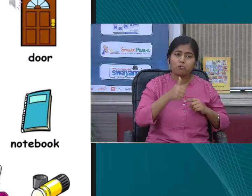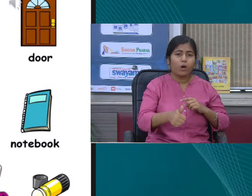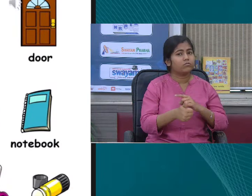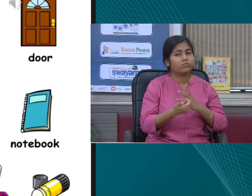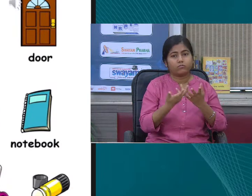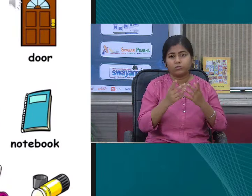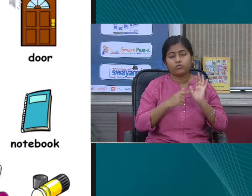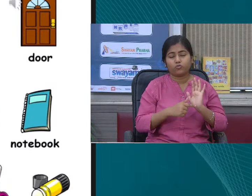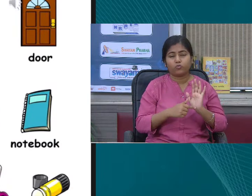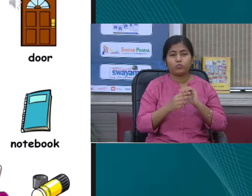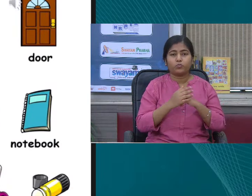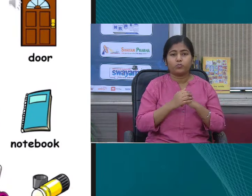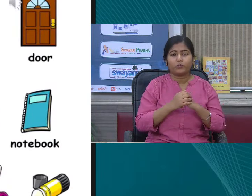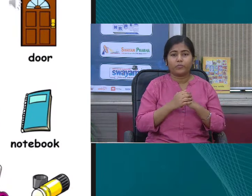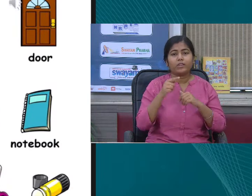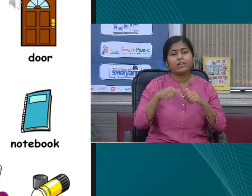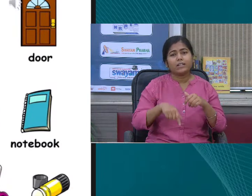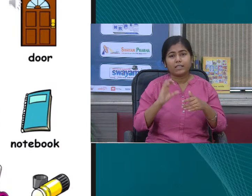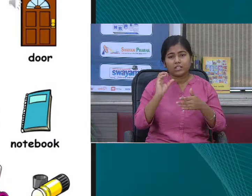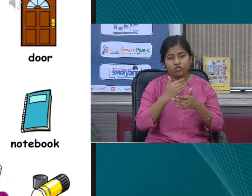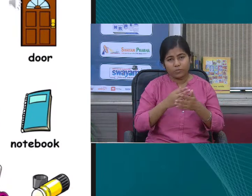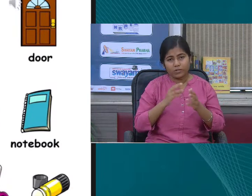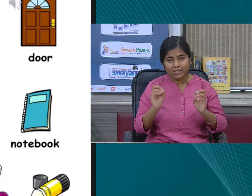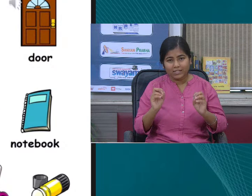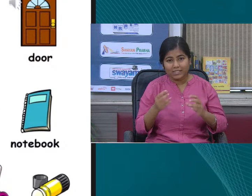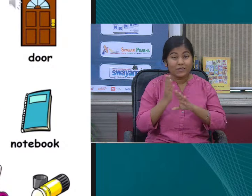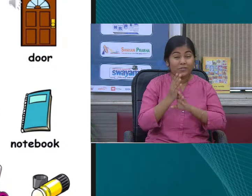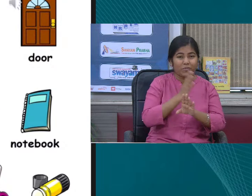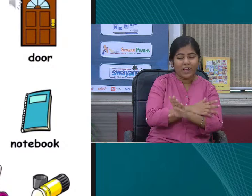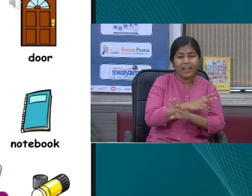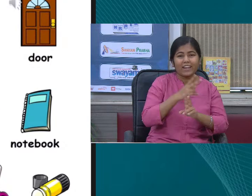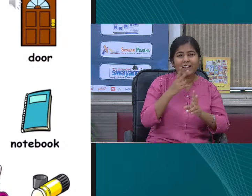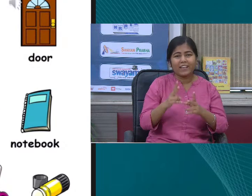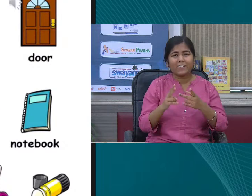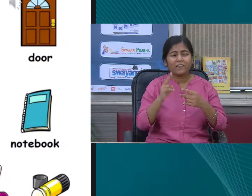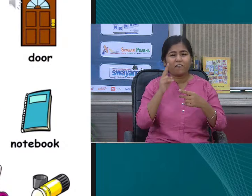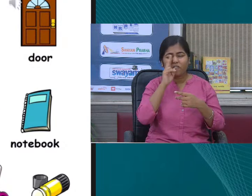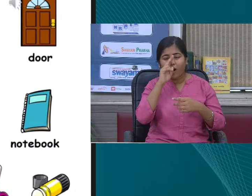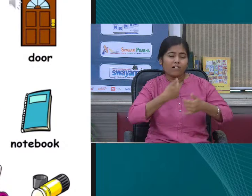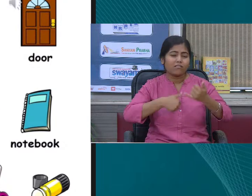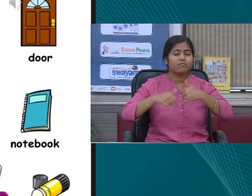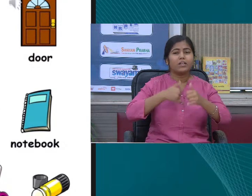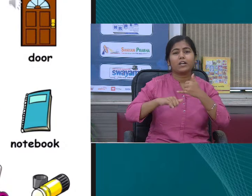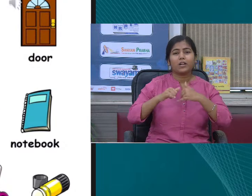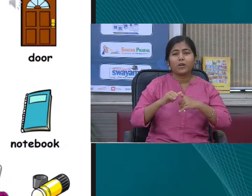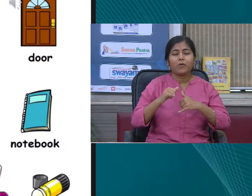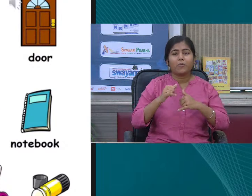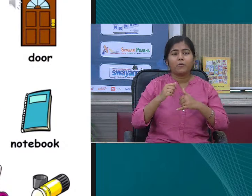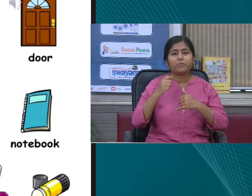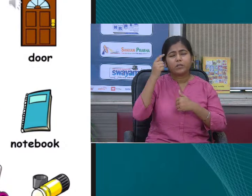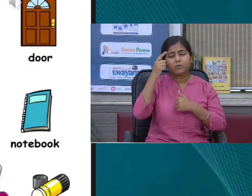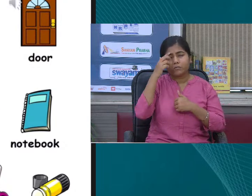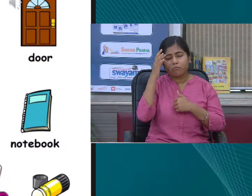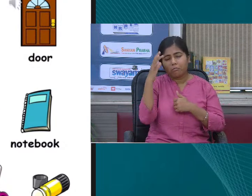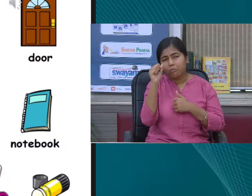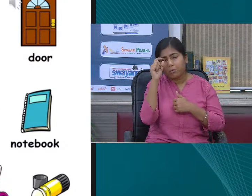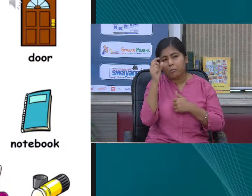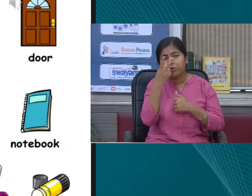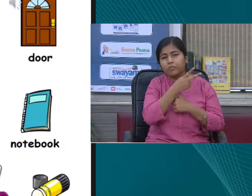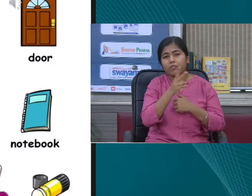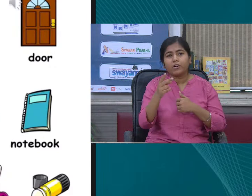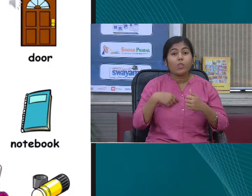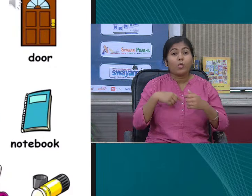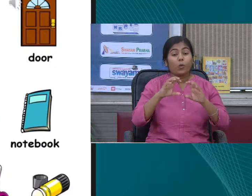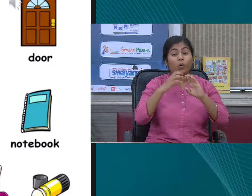I begin this chapter, let's have a fun game of memory. My dear students, you are seeing a classroom